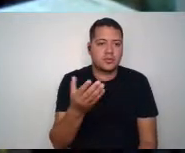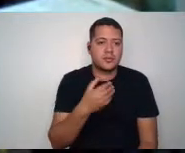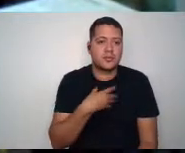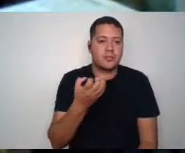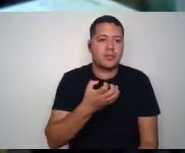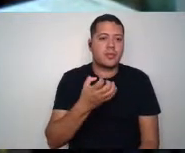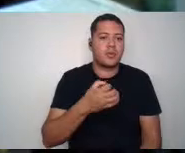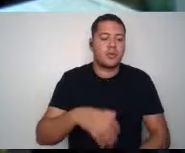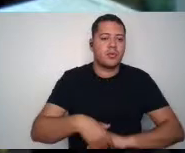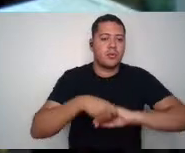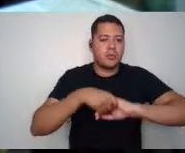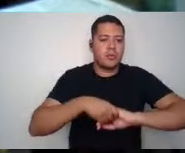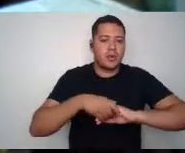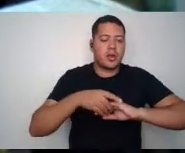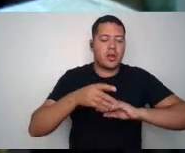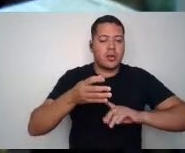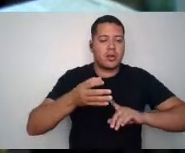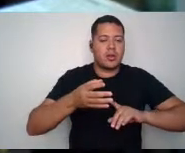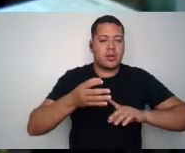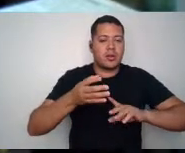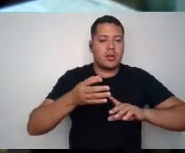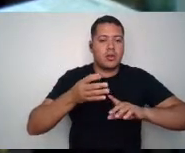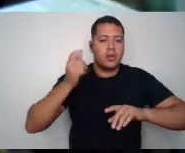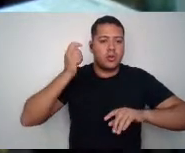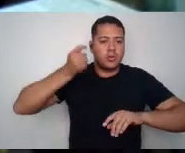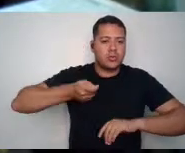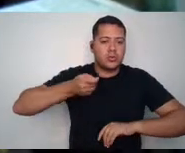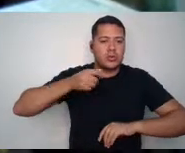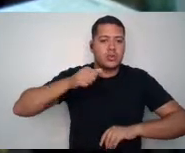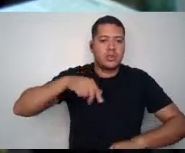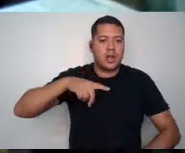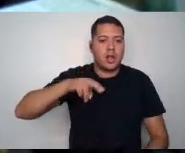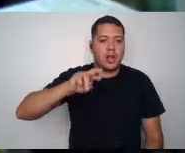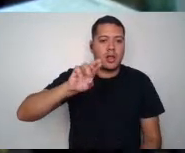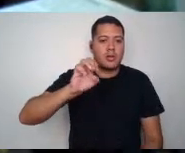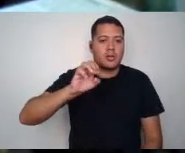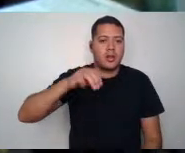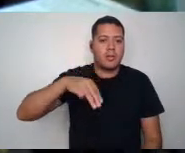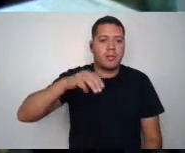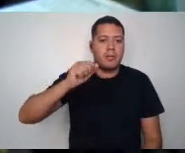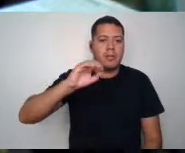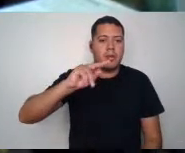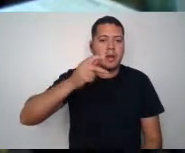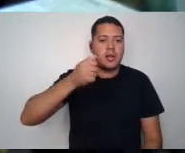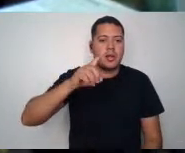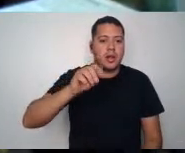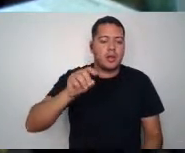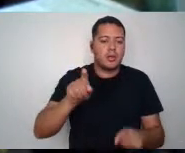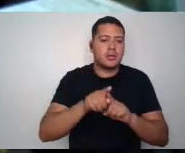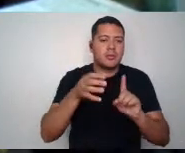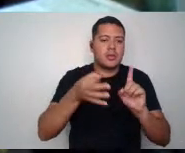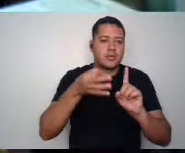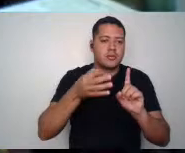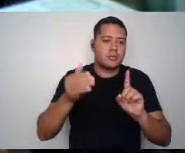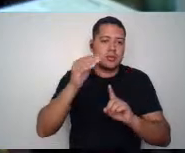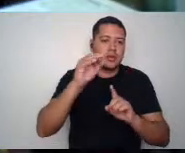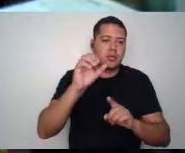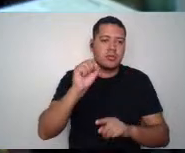Good morning, everyone. I'd like to greet Judge André Machado and